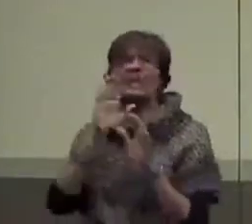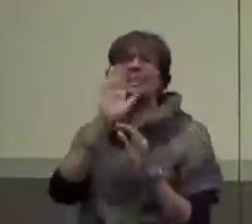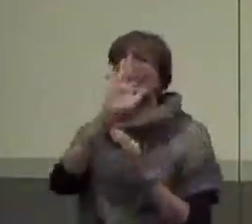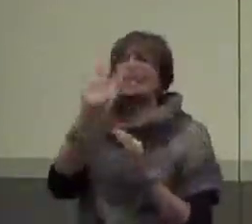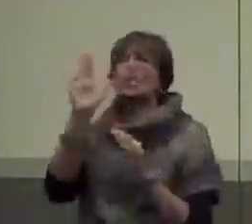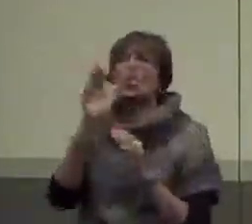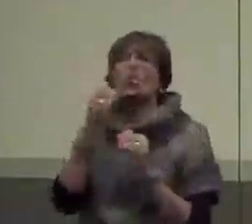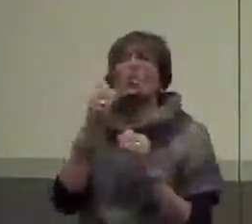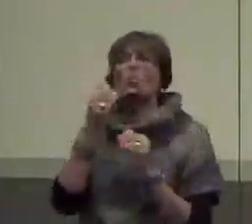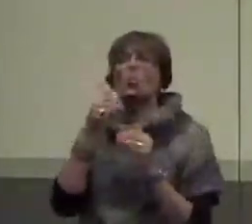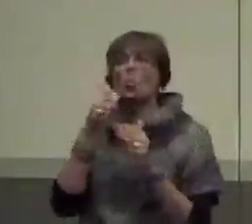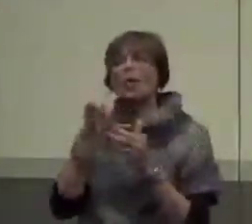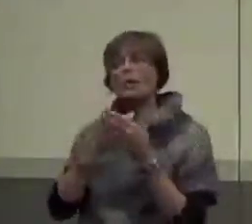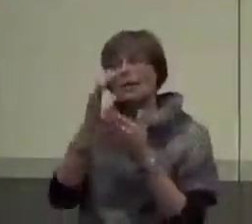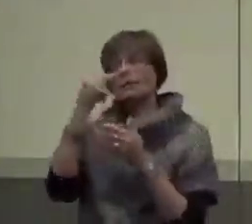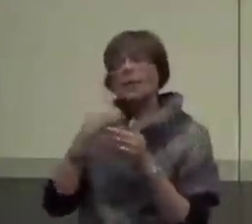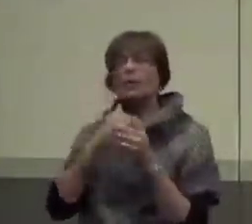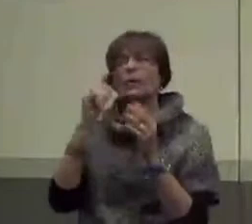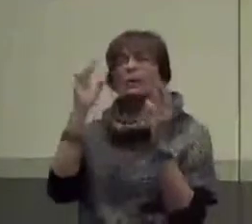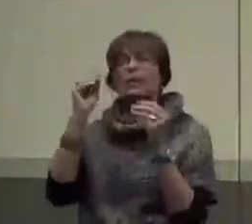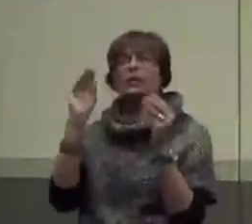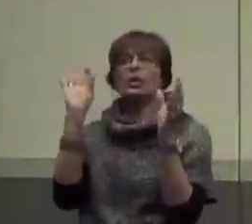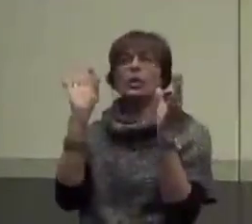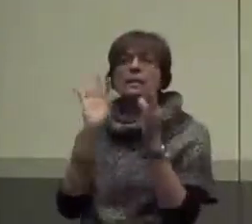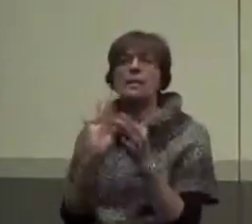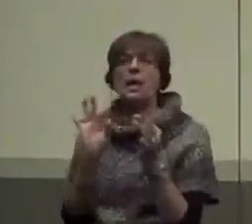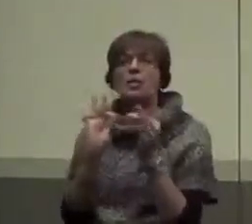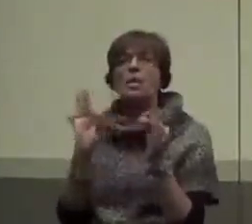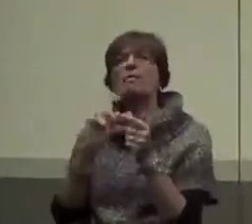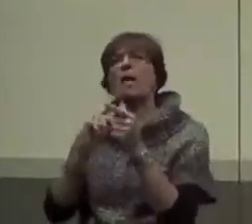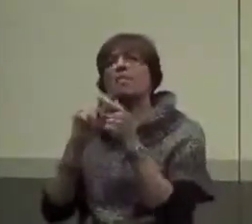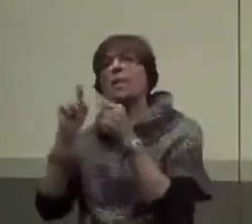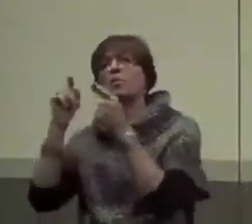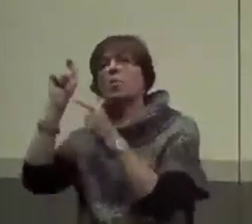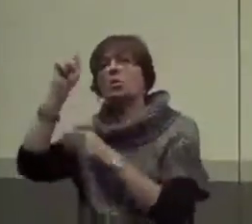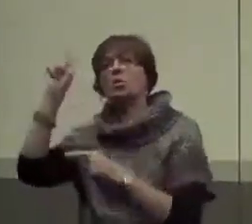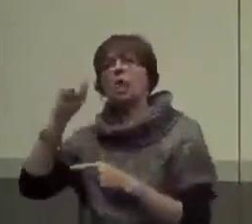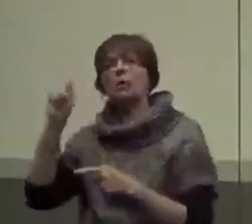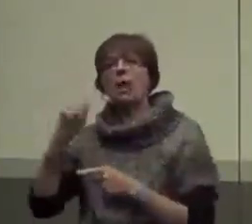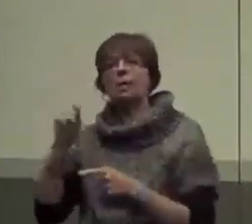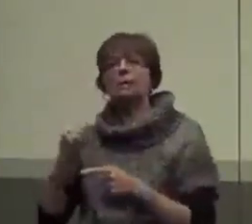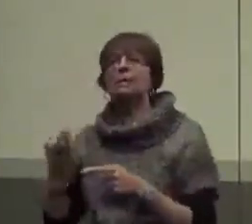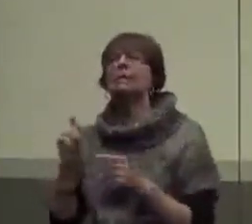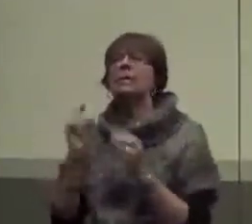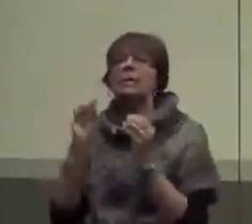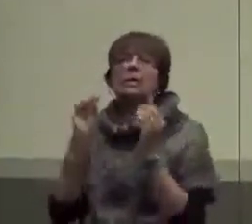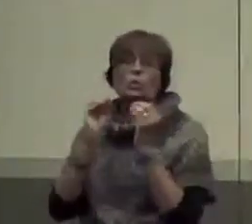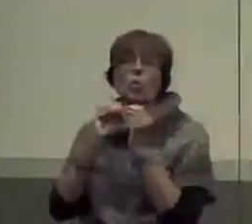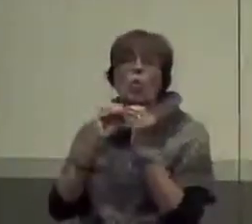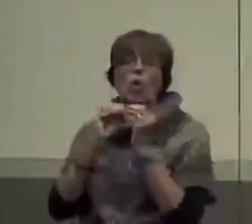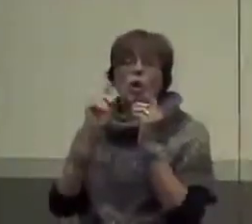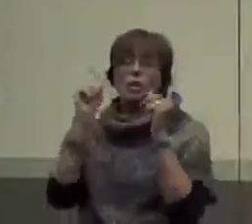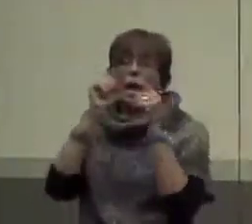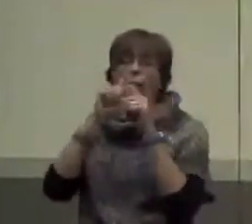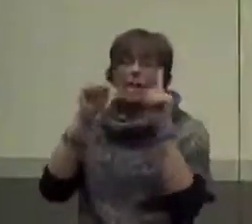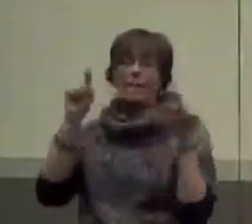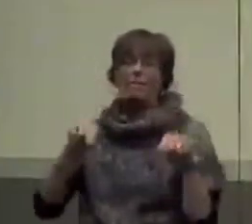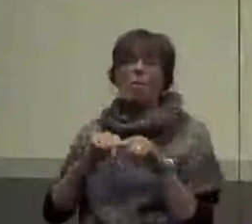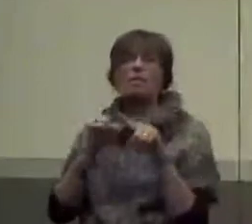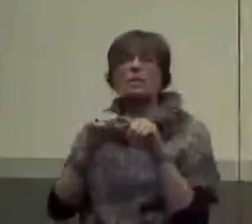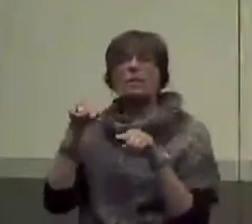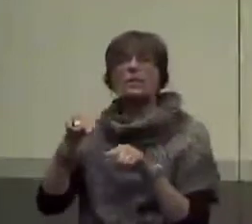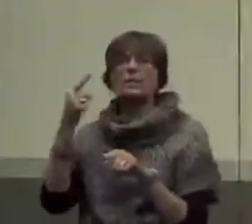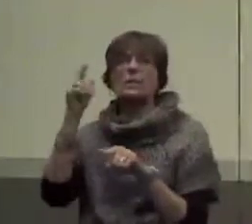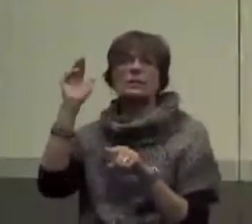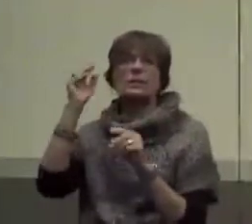own way. That's why we teach the narrative way and then go to the check boxes. There's actually way more complicated forms, but we found this one to kind of